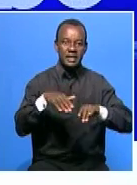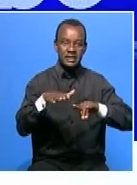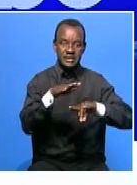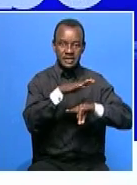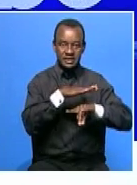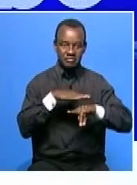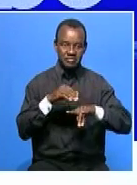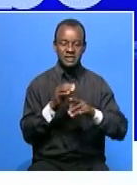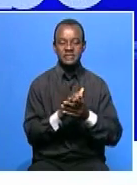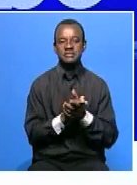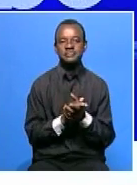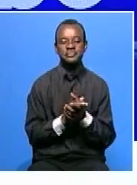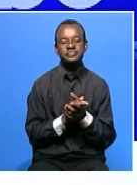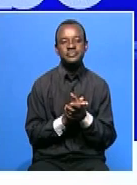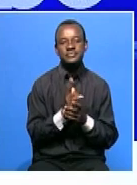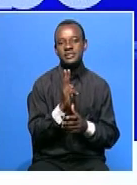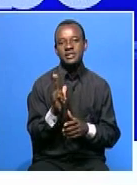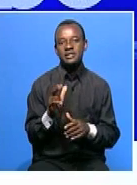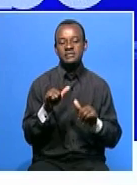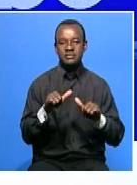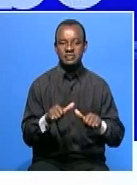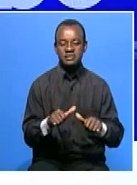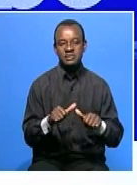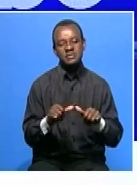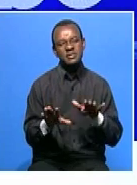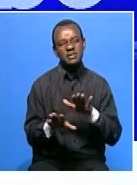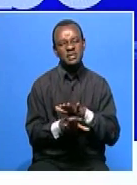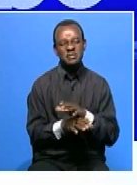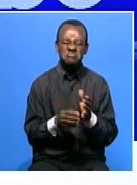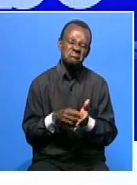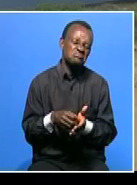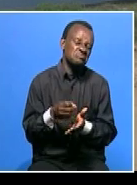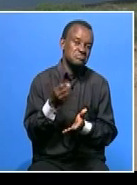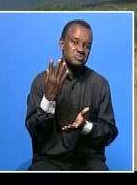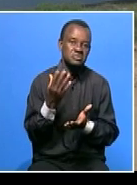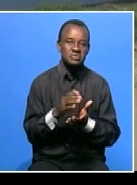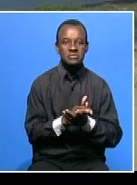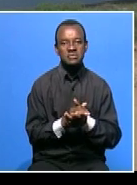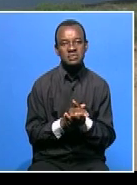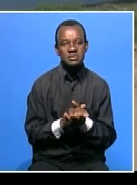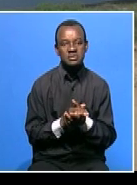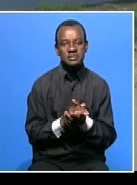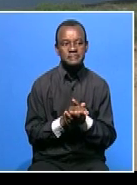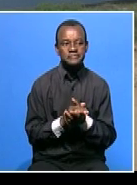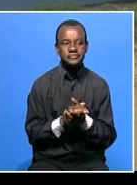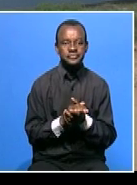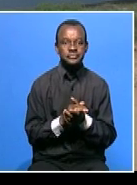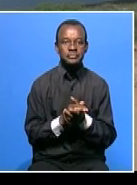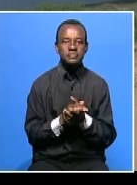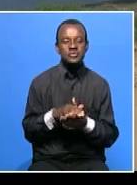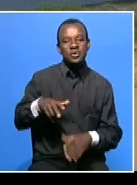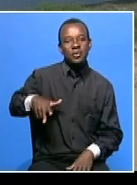areas living under poor conditions despite the possible benefits from conservancies. The Conservancy